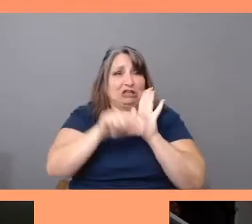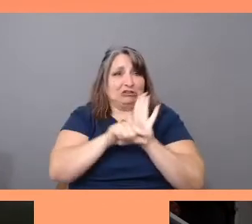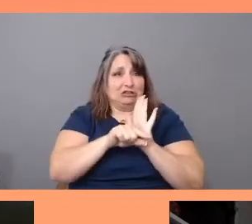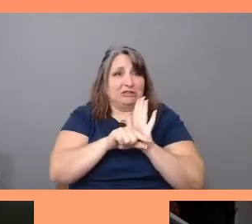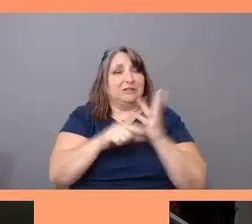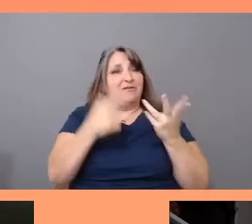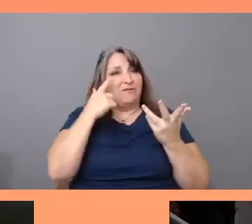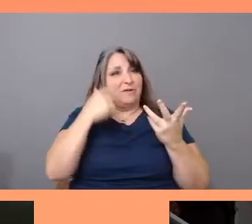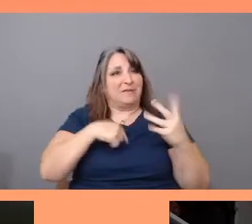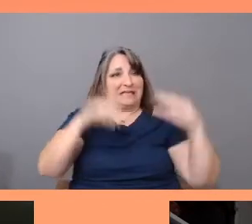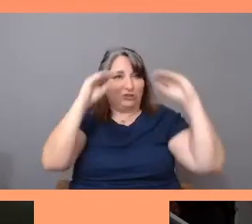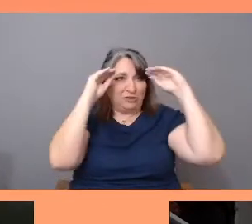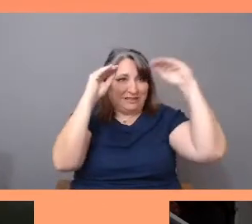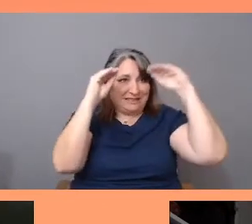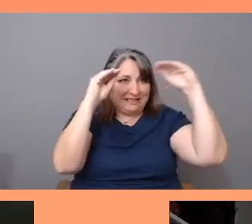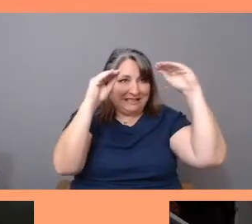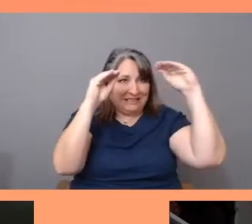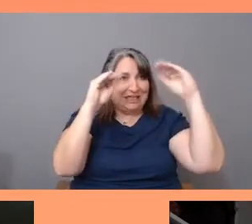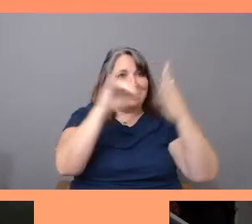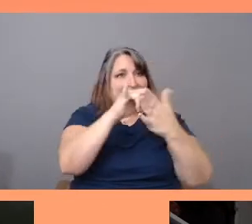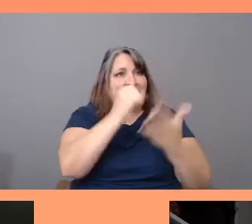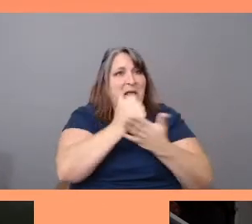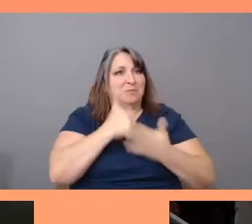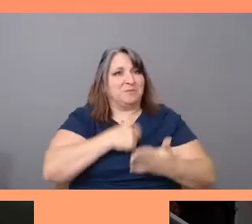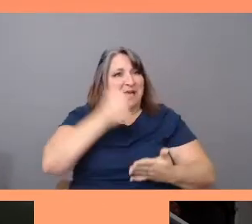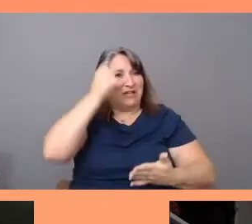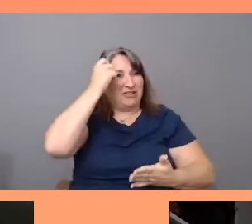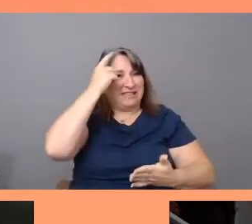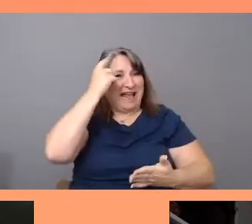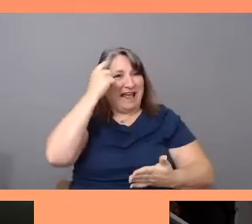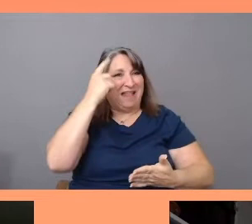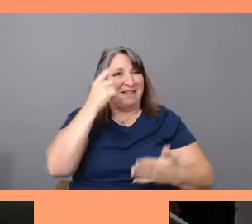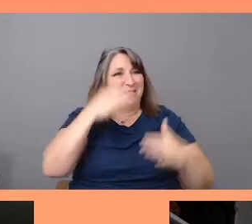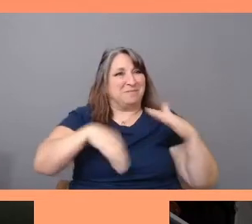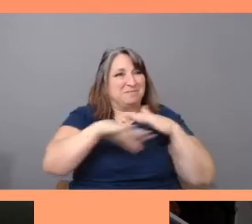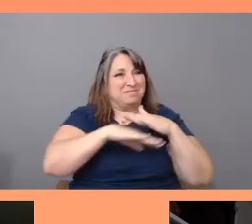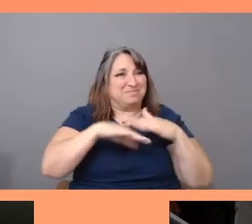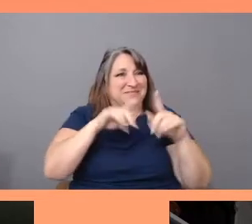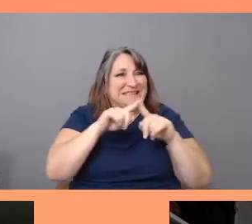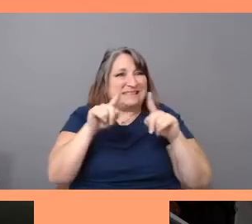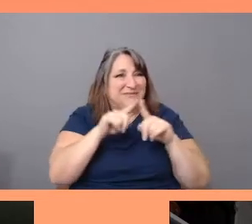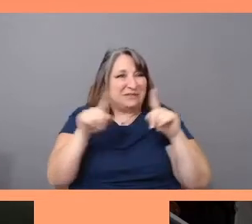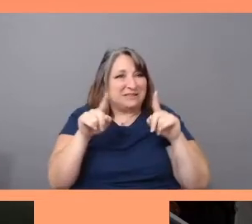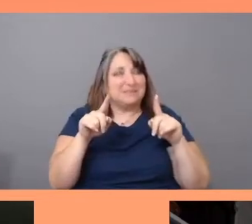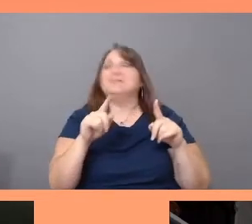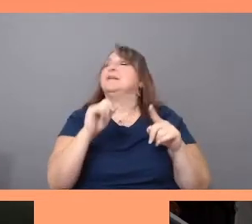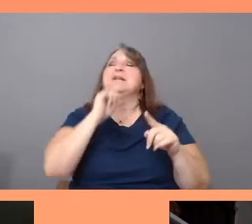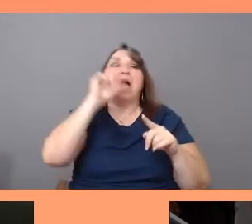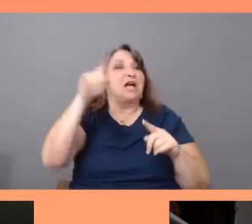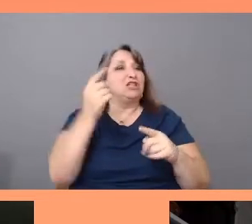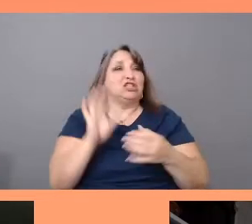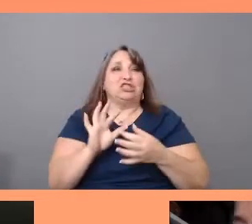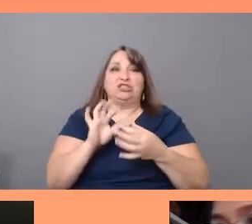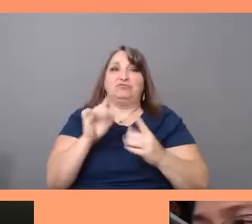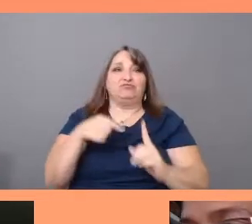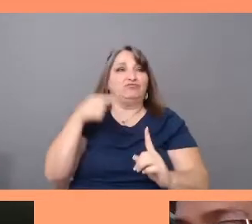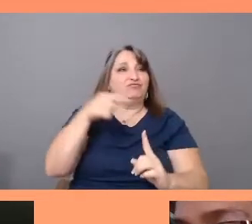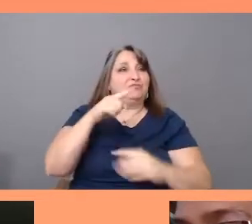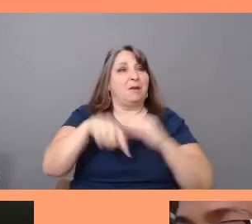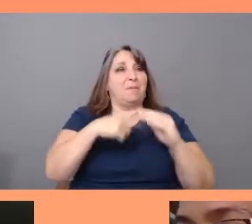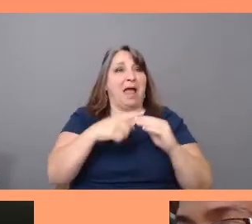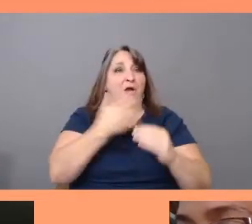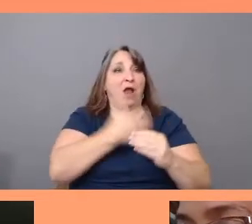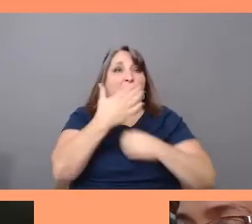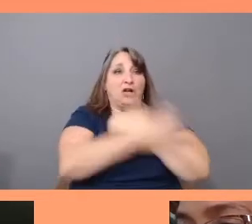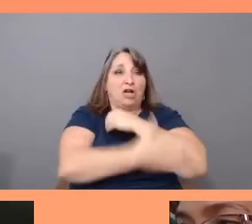me to understand the nuances of those areas, not only in relation to our country in general, but